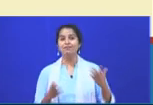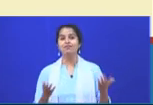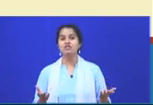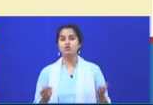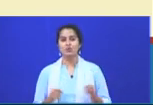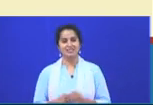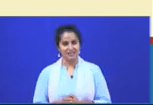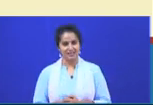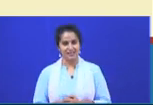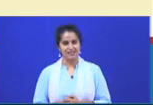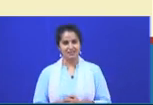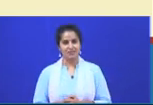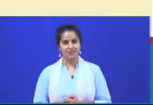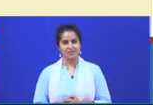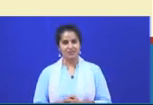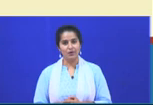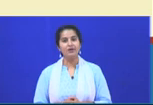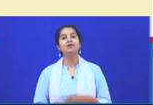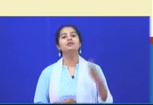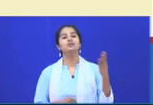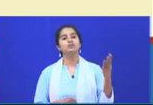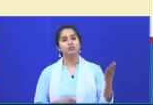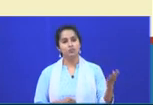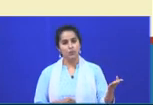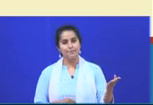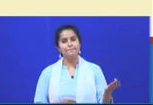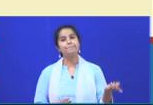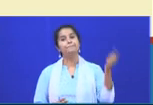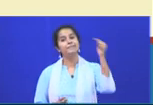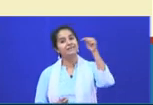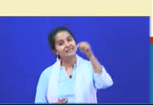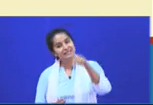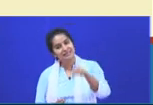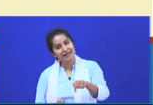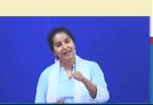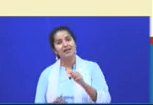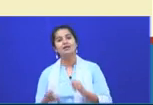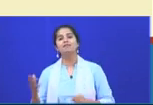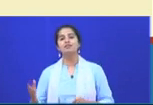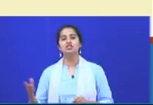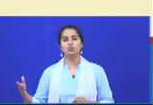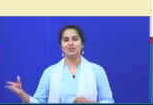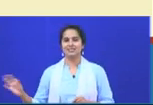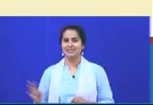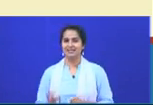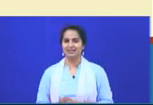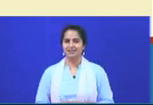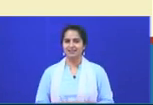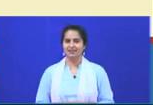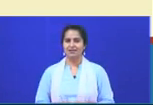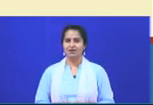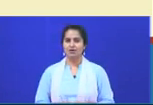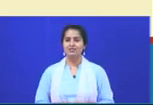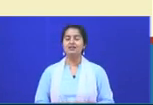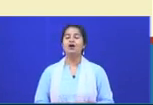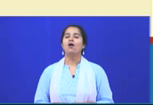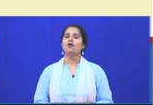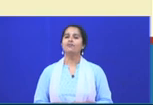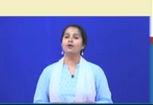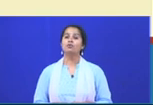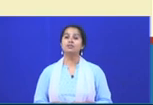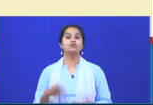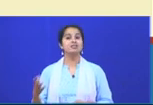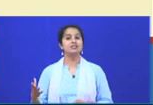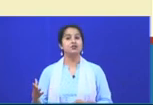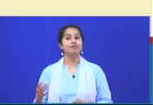mai vishwasihi or tvam mitre vishwasihi. Got it?